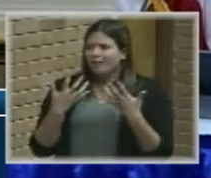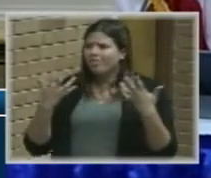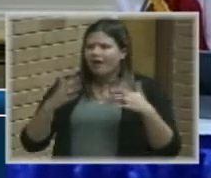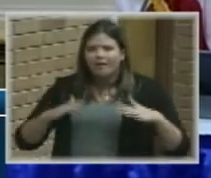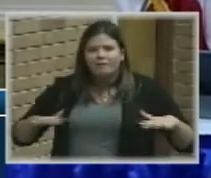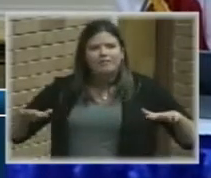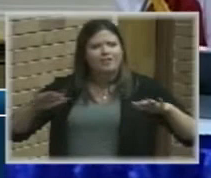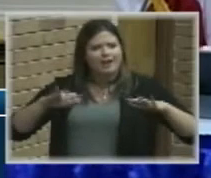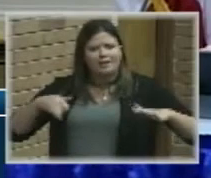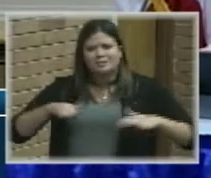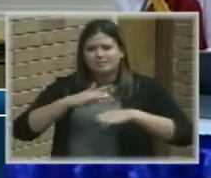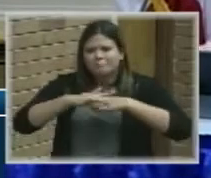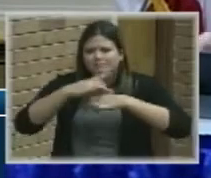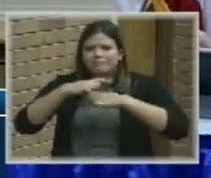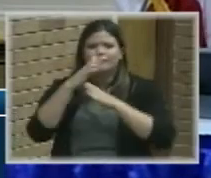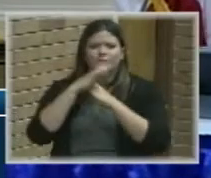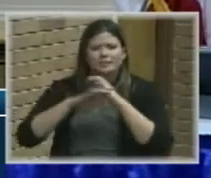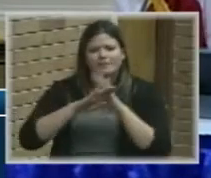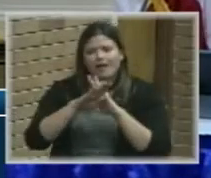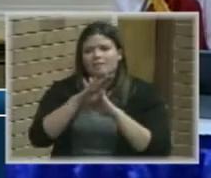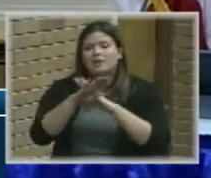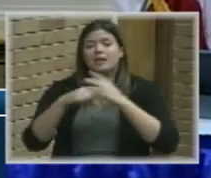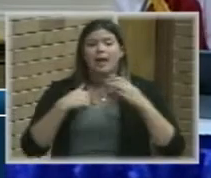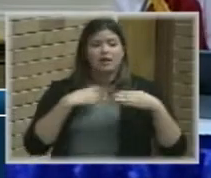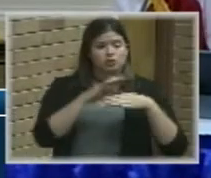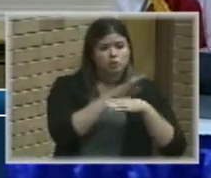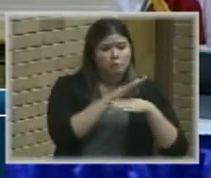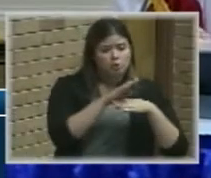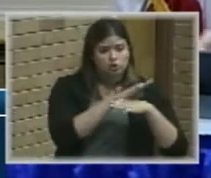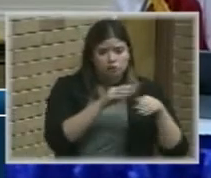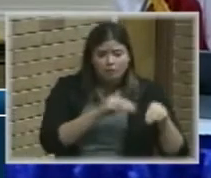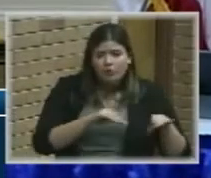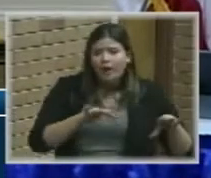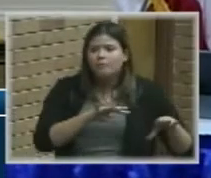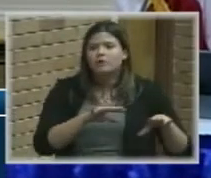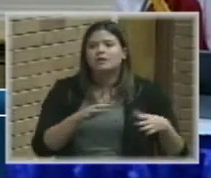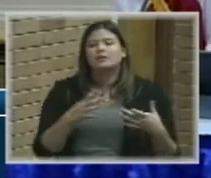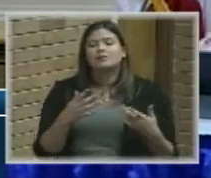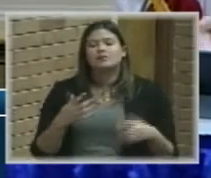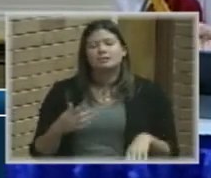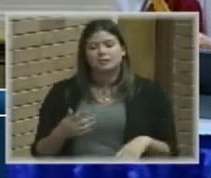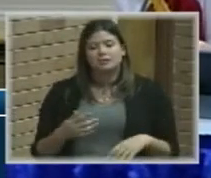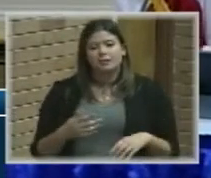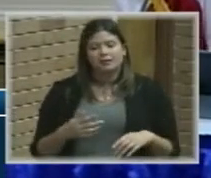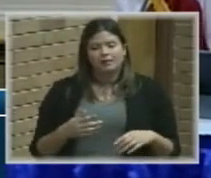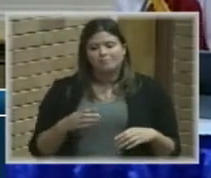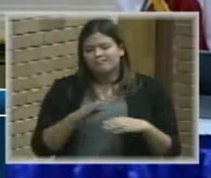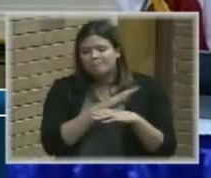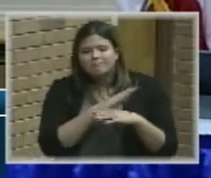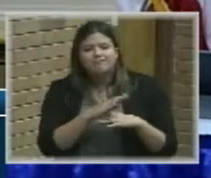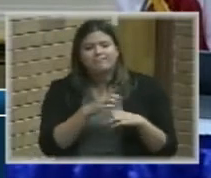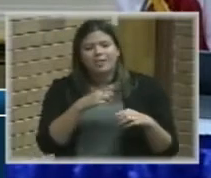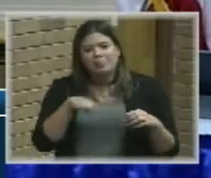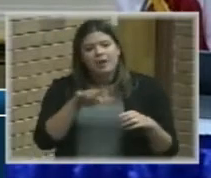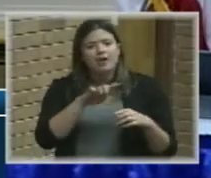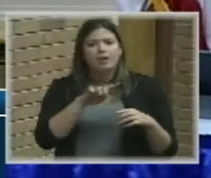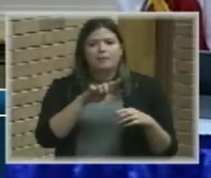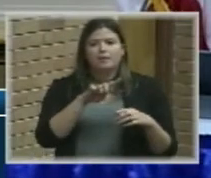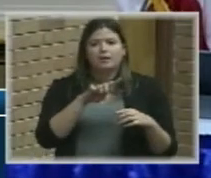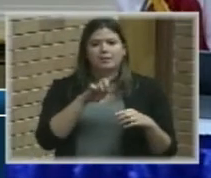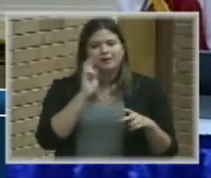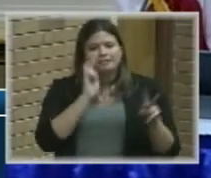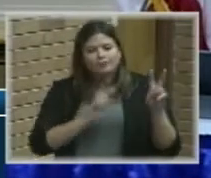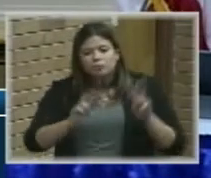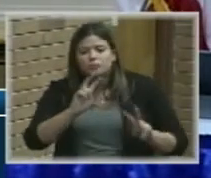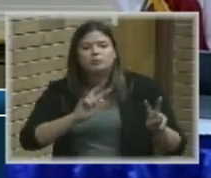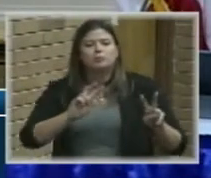left. It has commercial properties that are being reviewed and in